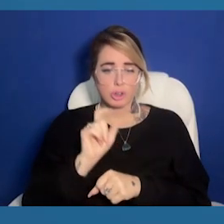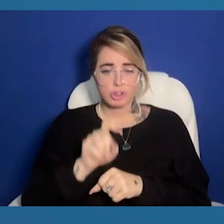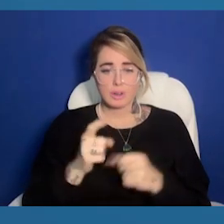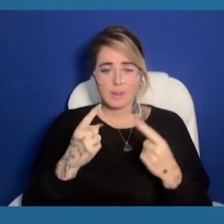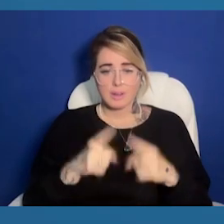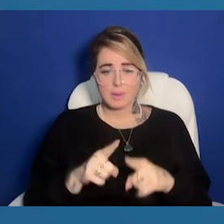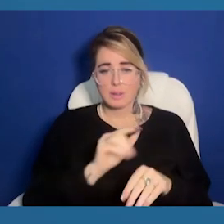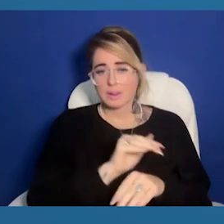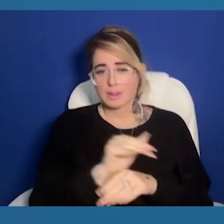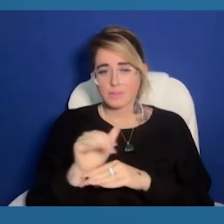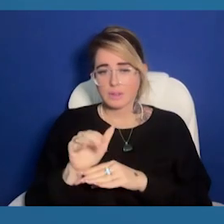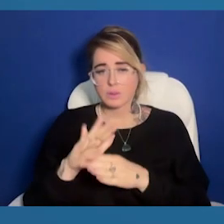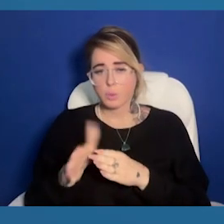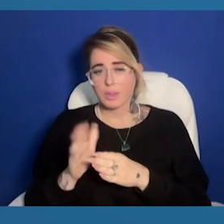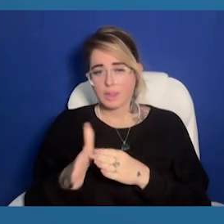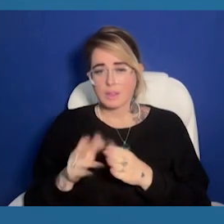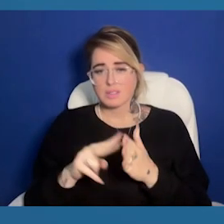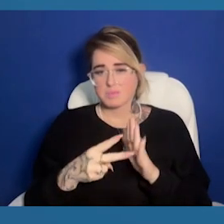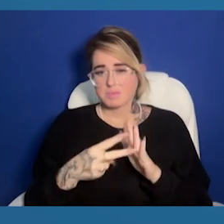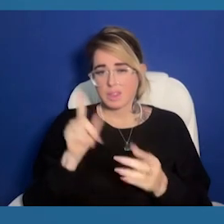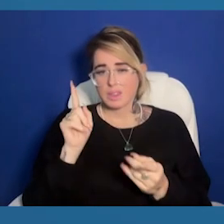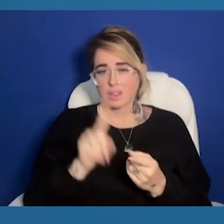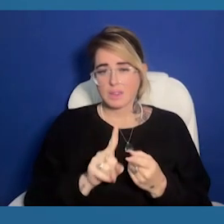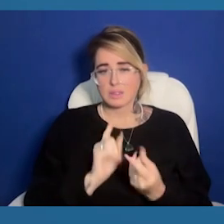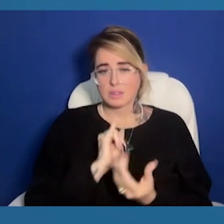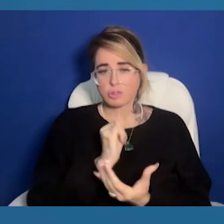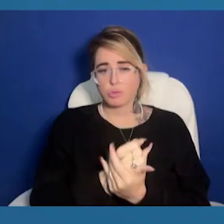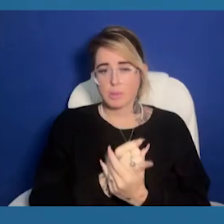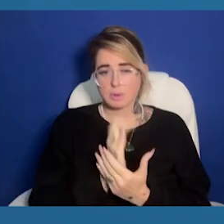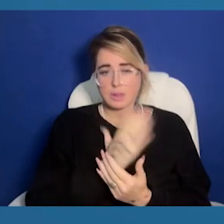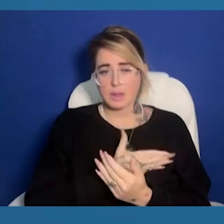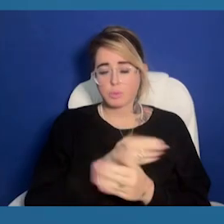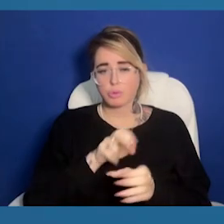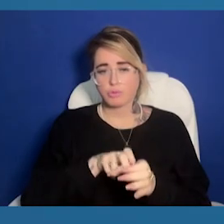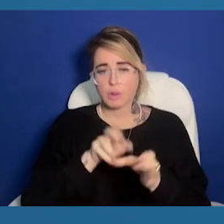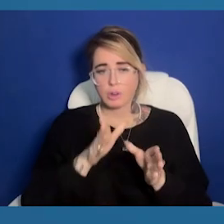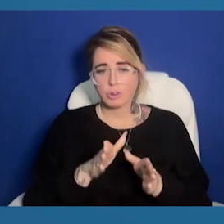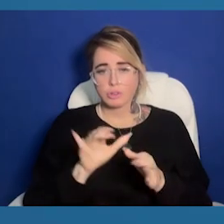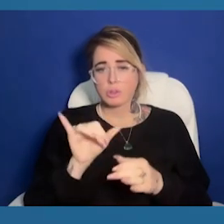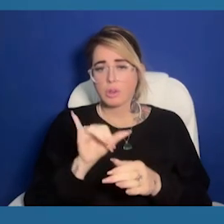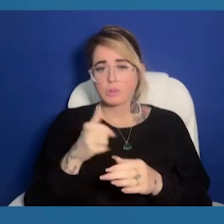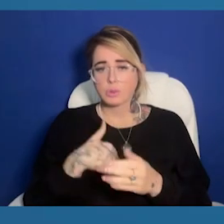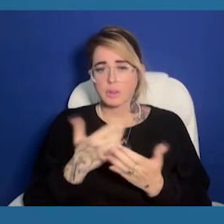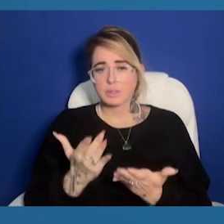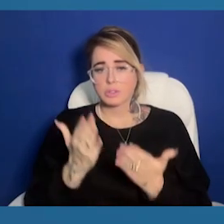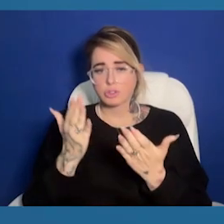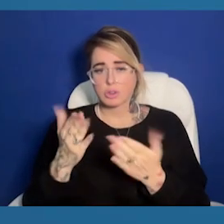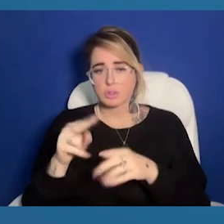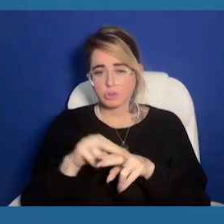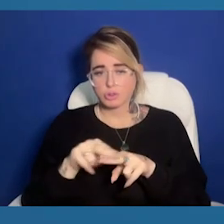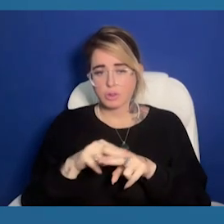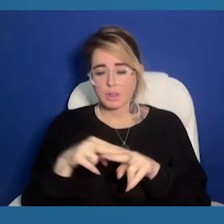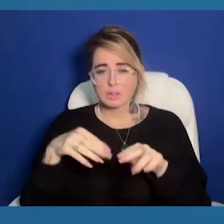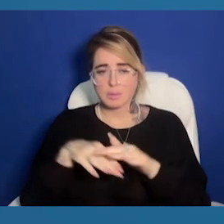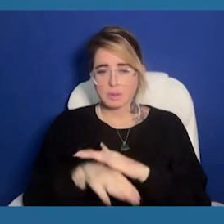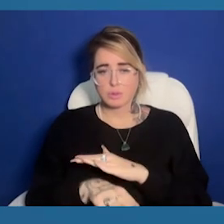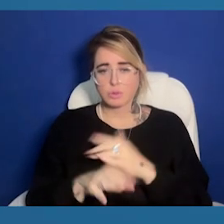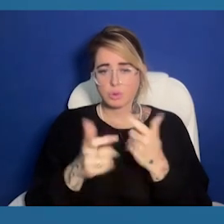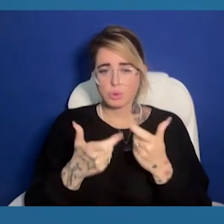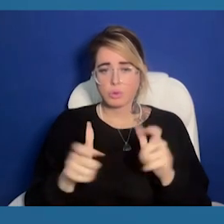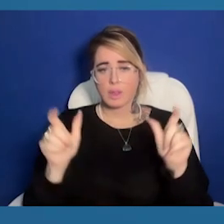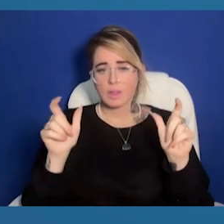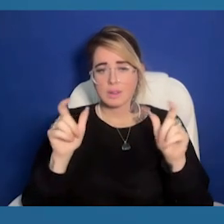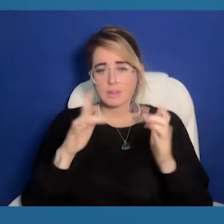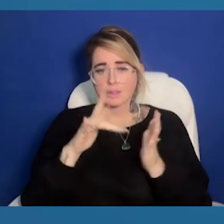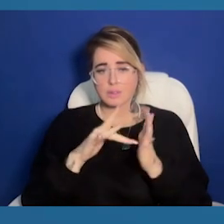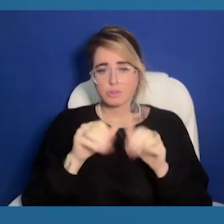so it's least disruptive to our riders. I also suggested that the trains can come into Grand Central Station. We